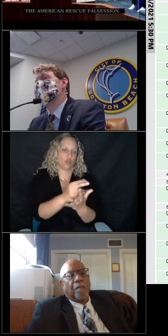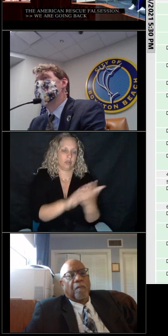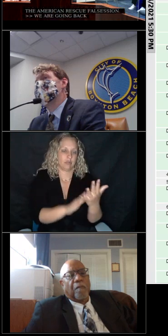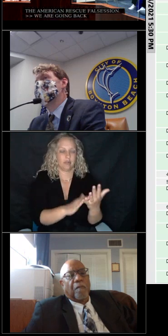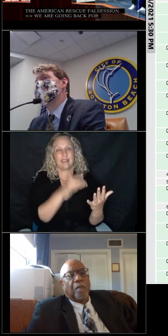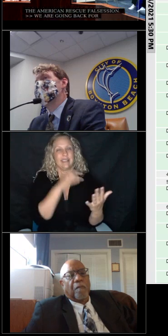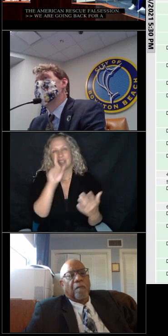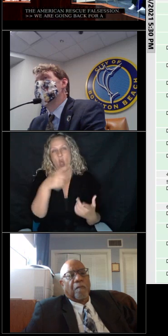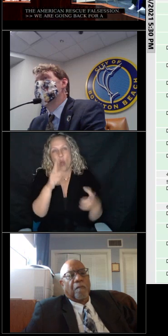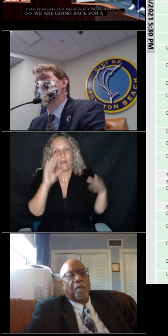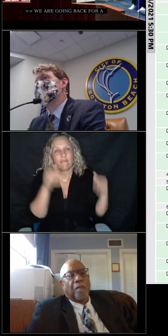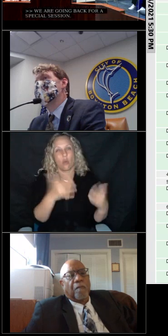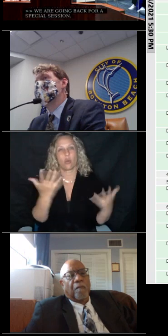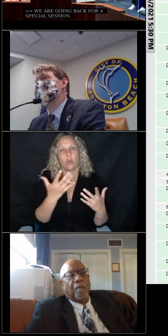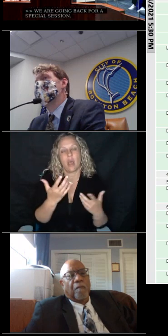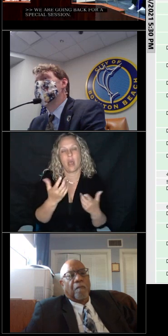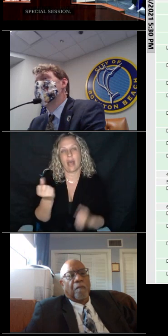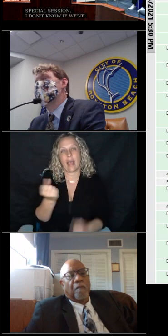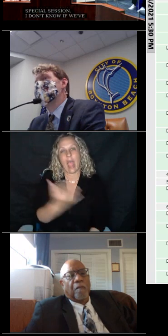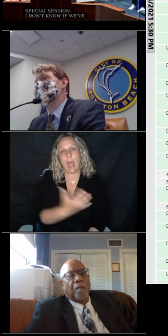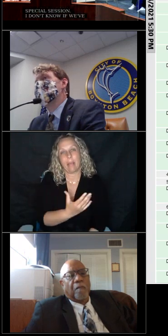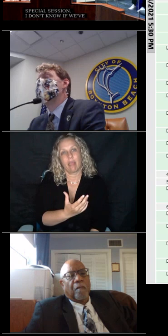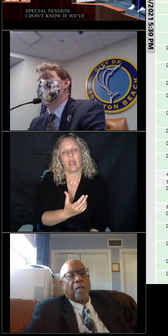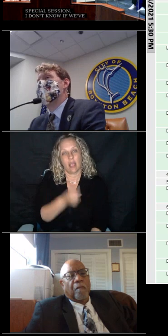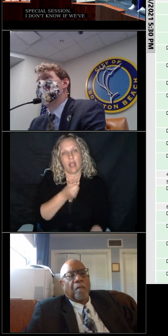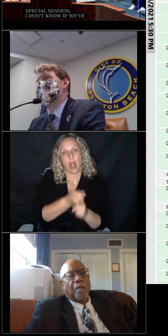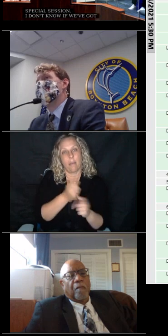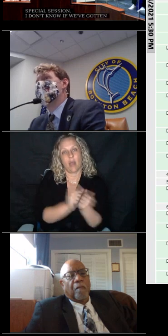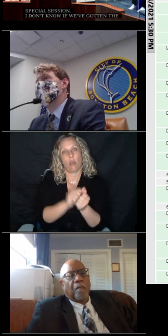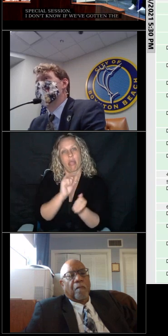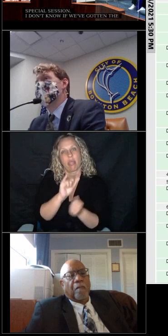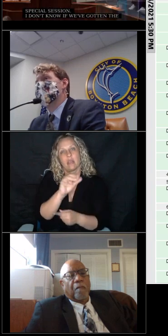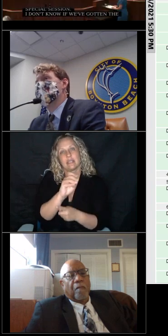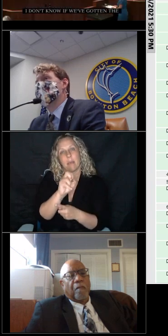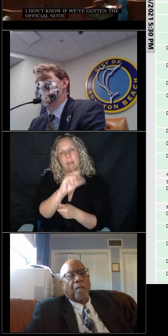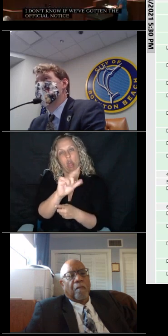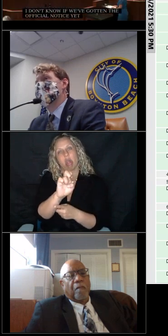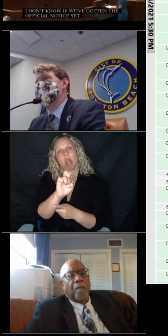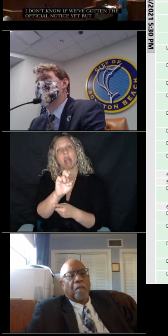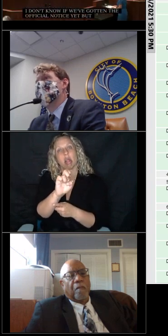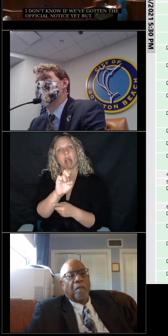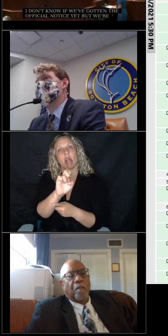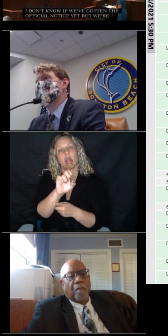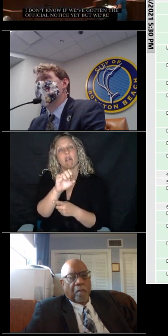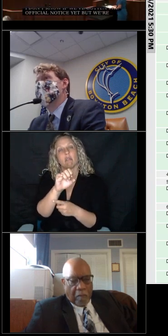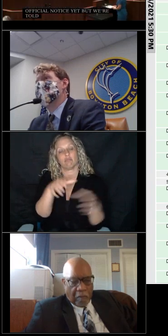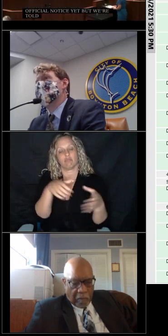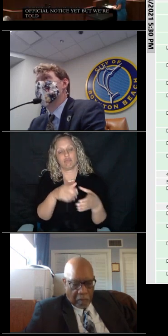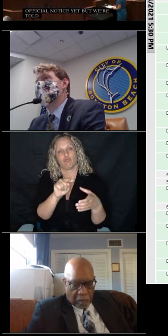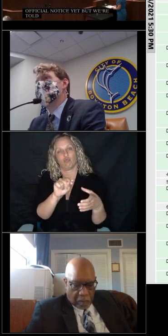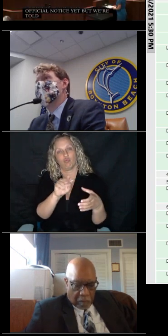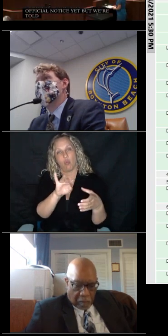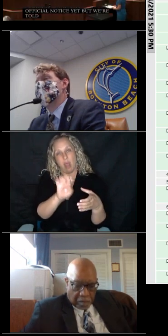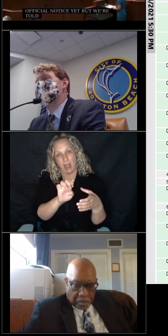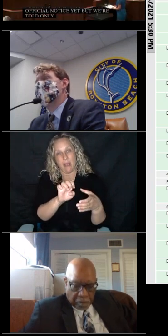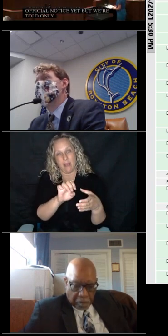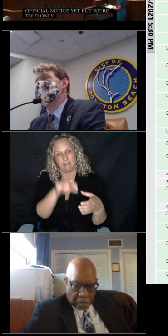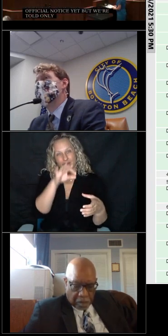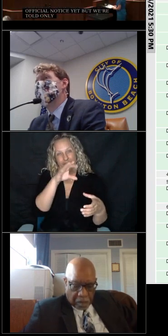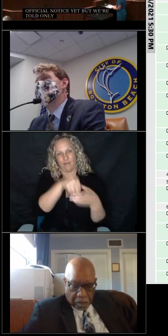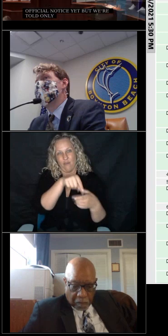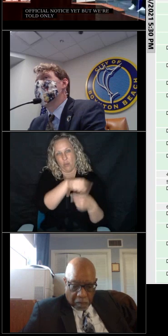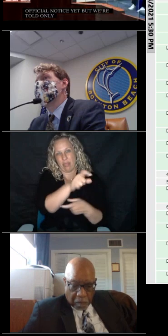to do the gambling compact with the Seminole tribe. Okay. That's what we've been advised. So I don't think we will be doing the American Rescue Act.